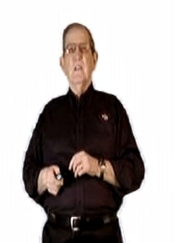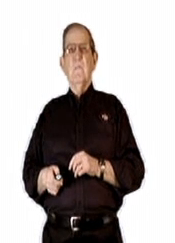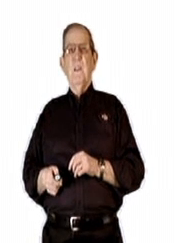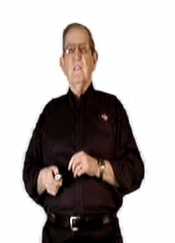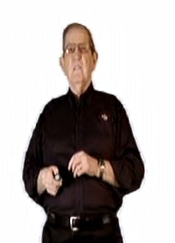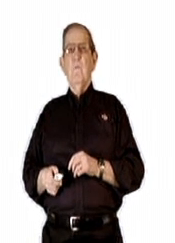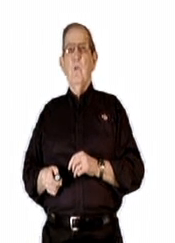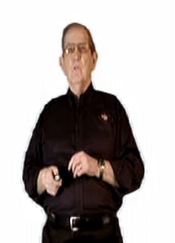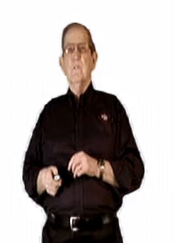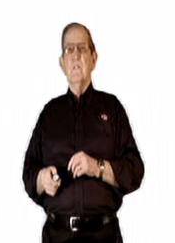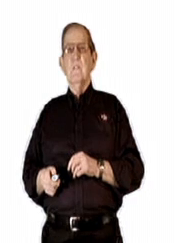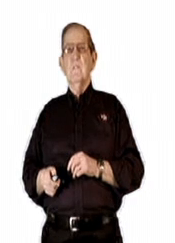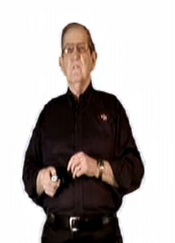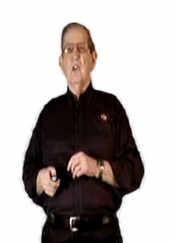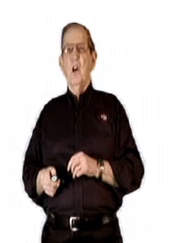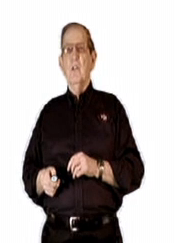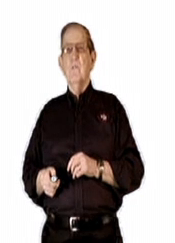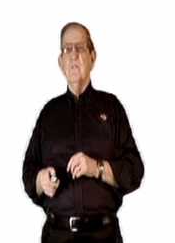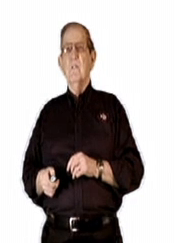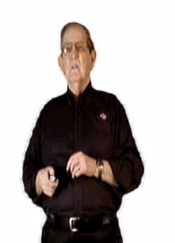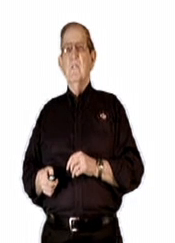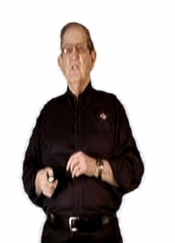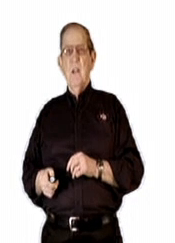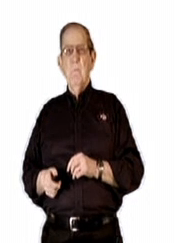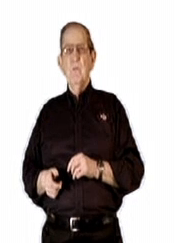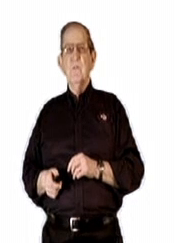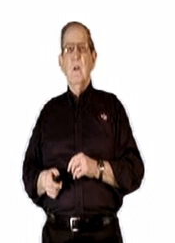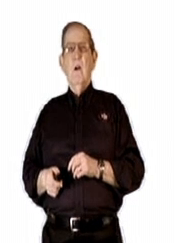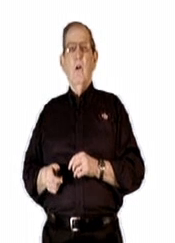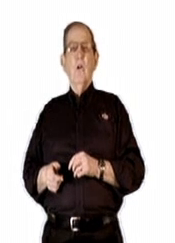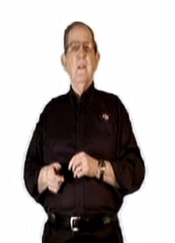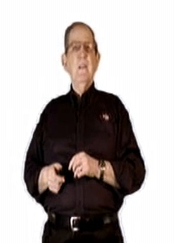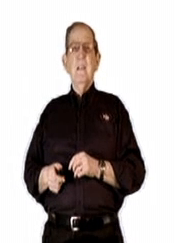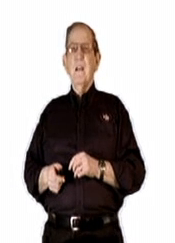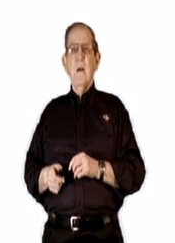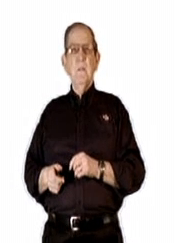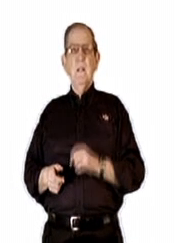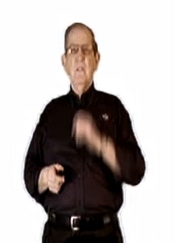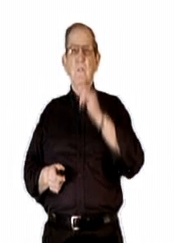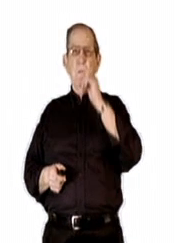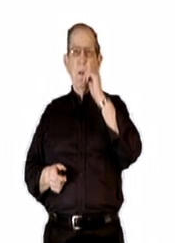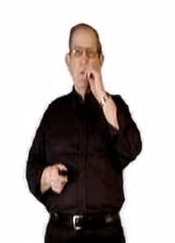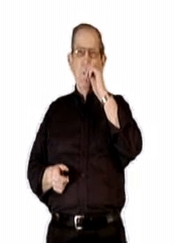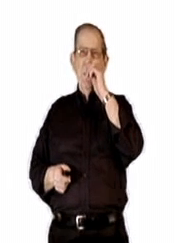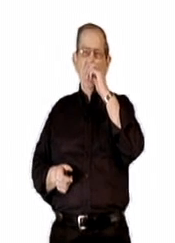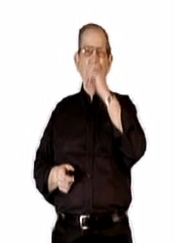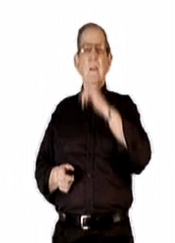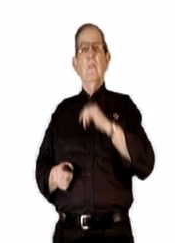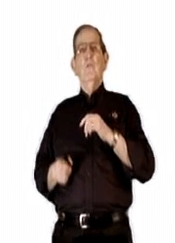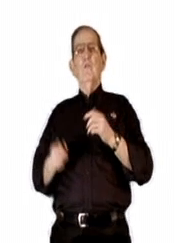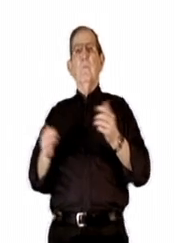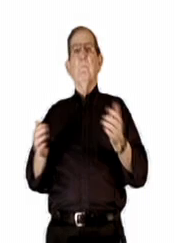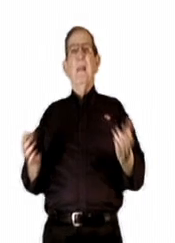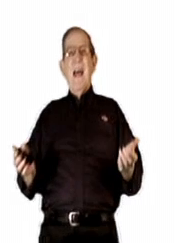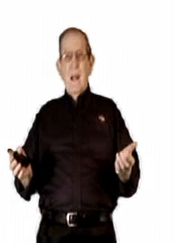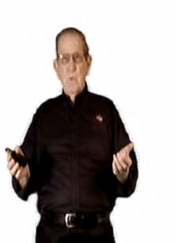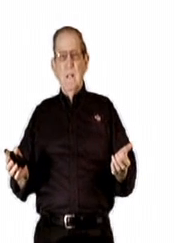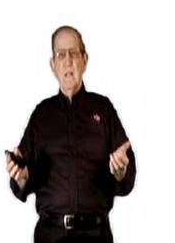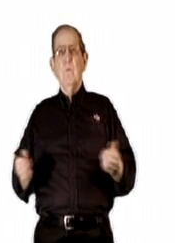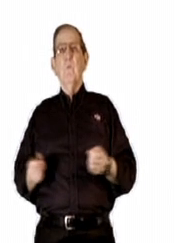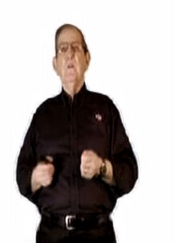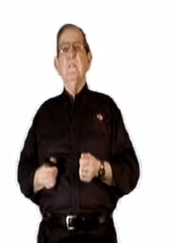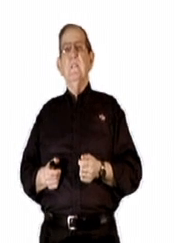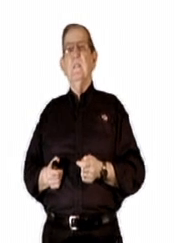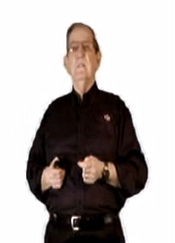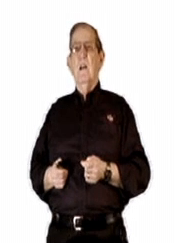using effective words such as colors, symbols, or any combination thereof to comply really